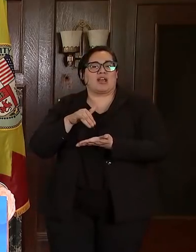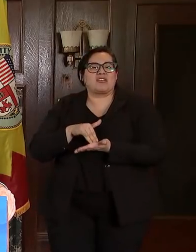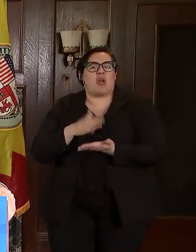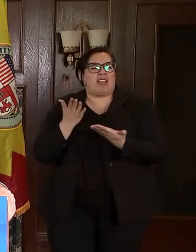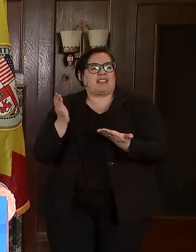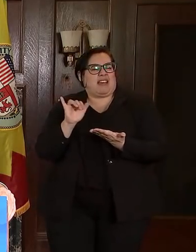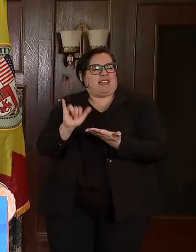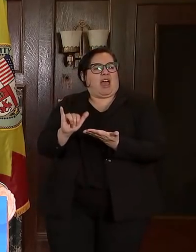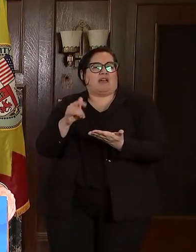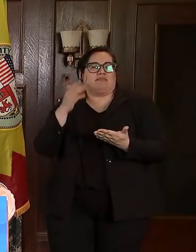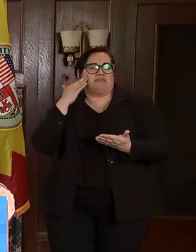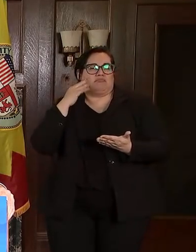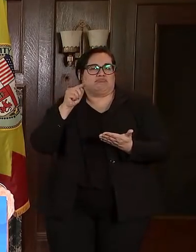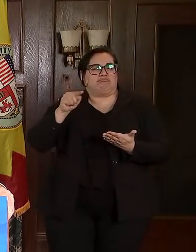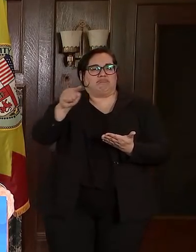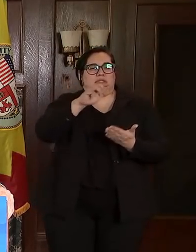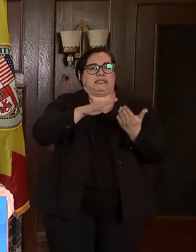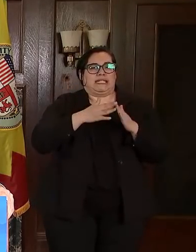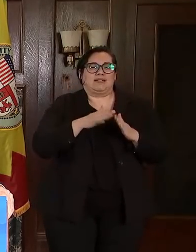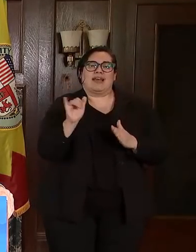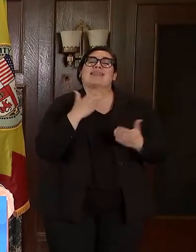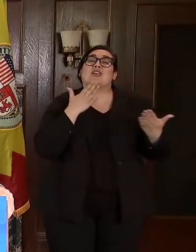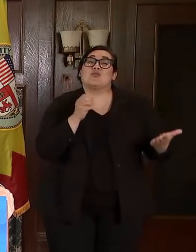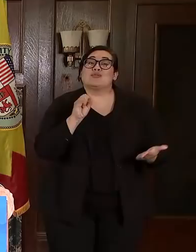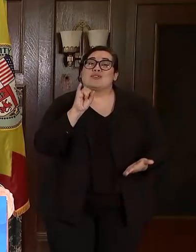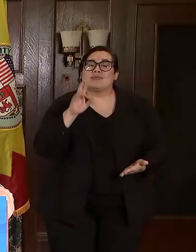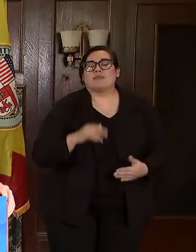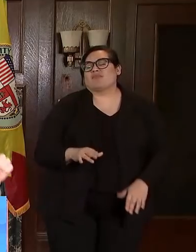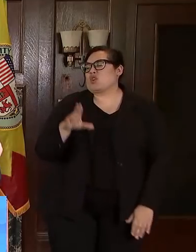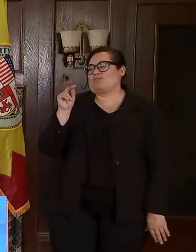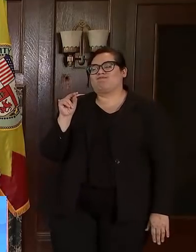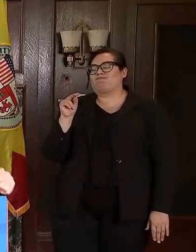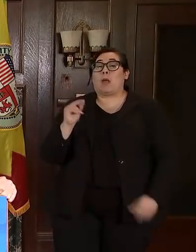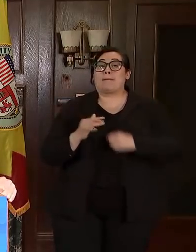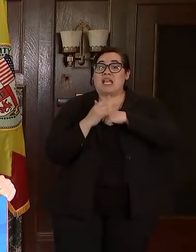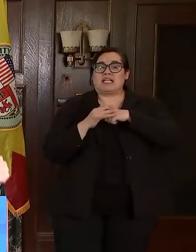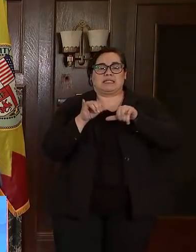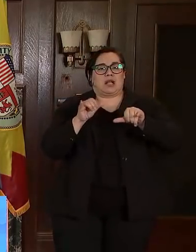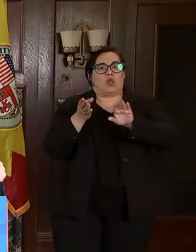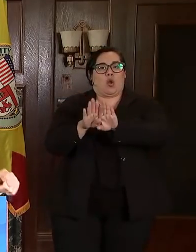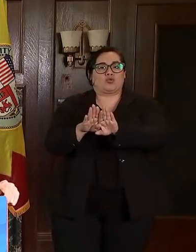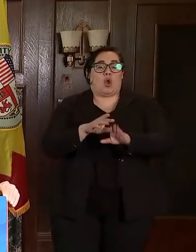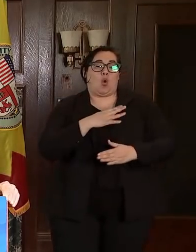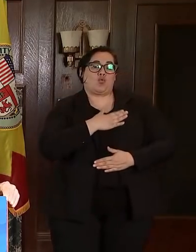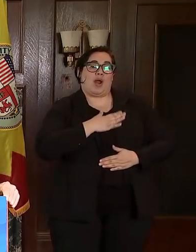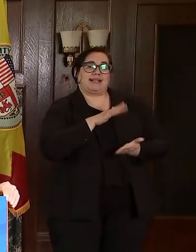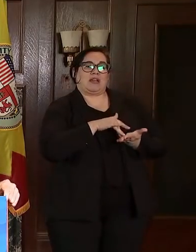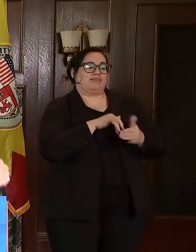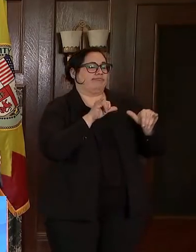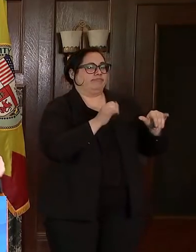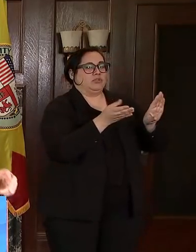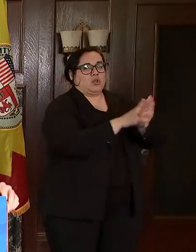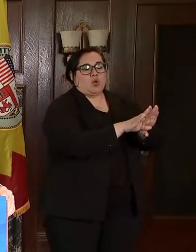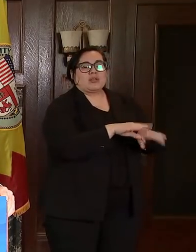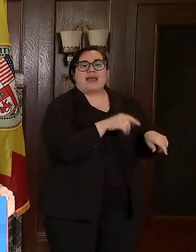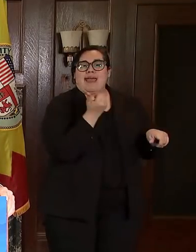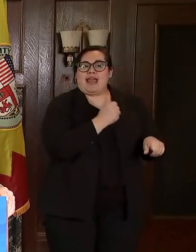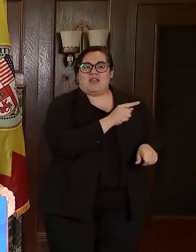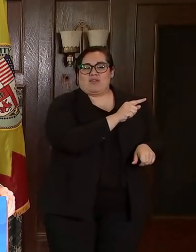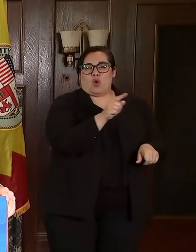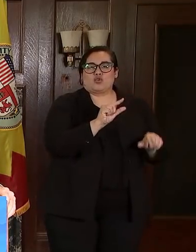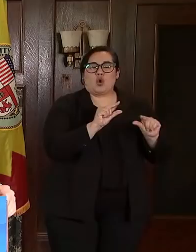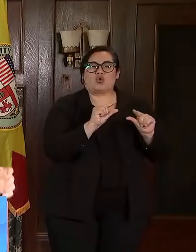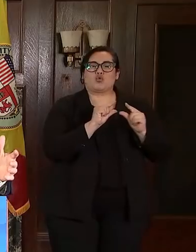tennis clubs and things like that around the city as well. Thank you, sir. No, beaches remain closed, rec centers remain closed, and any of those